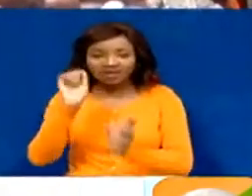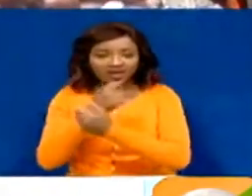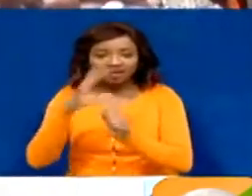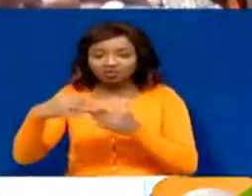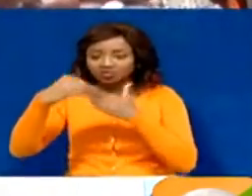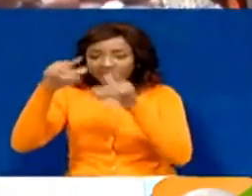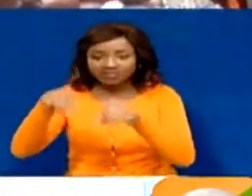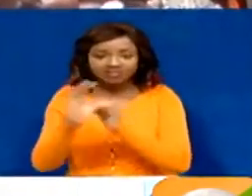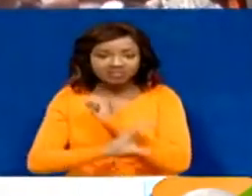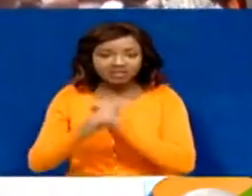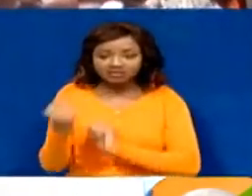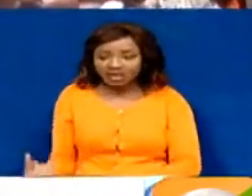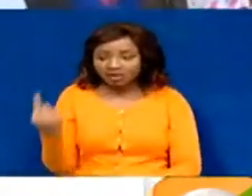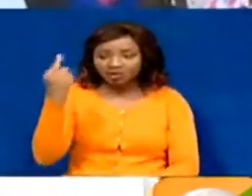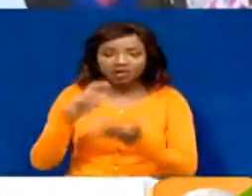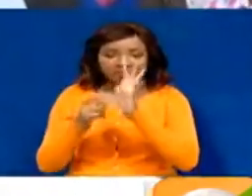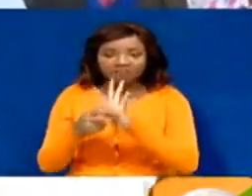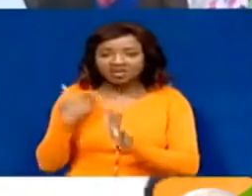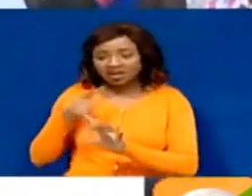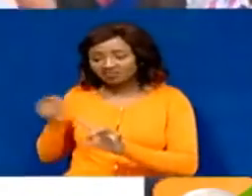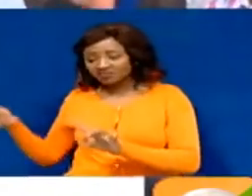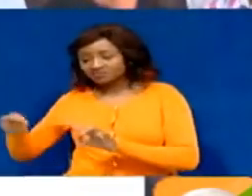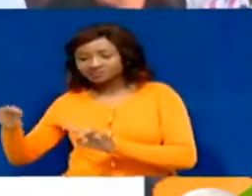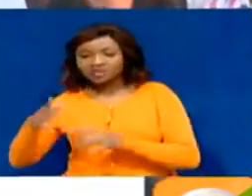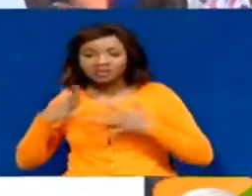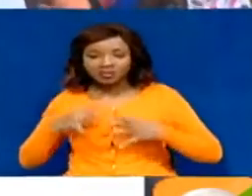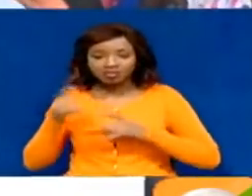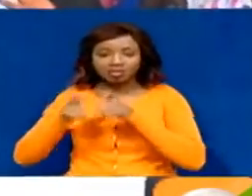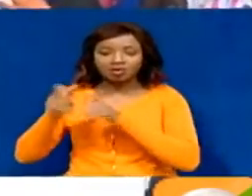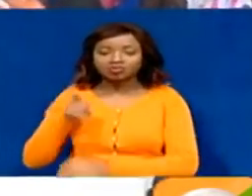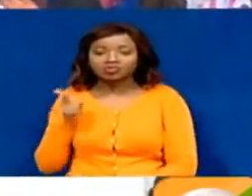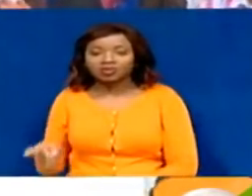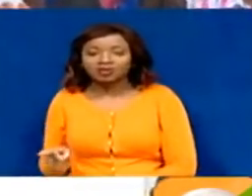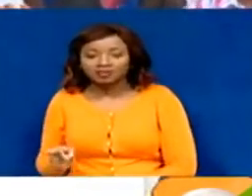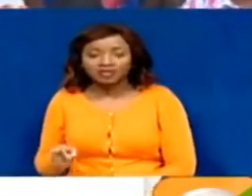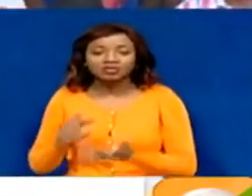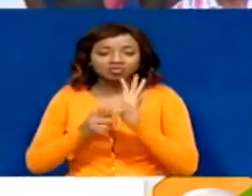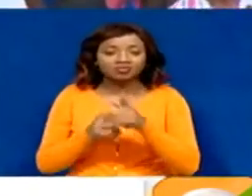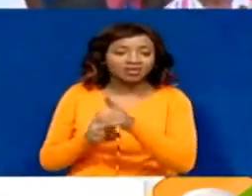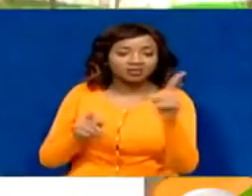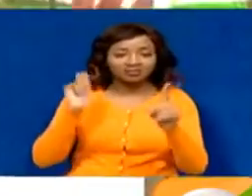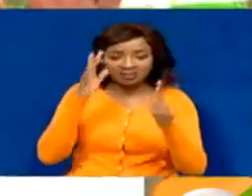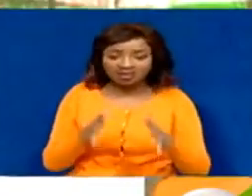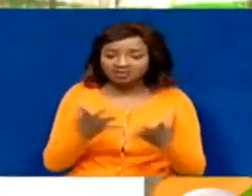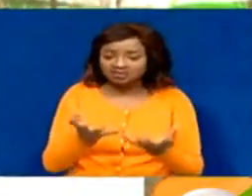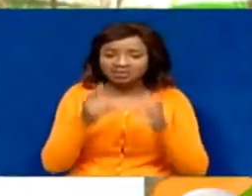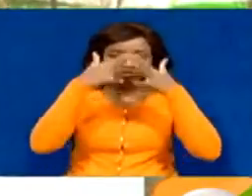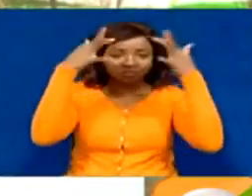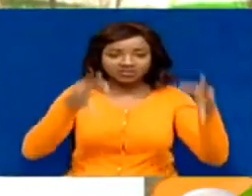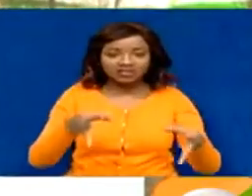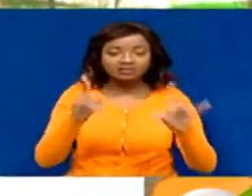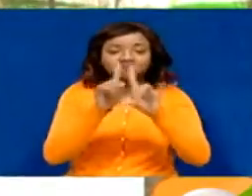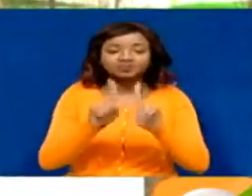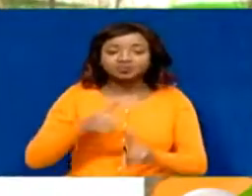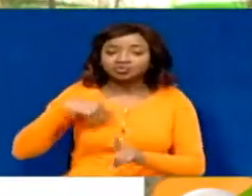on himself, he has to be a project of some characters. Then we want to say the people of Kenya will decide. Tumemwambia Rais